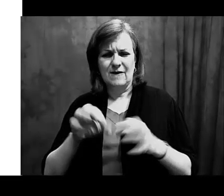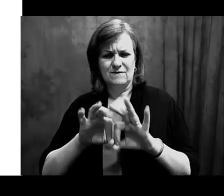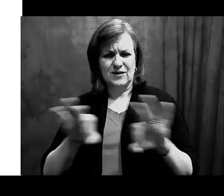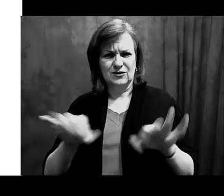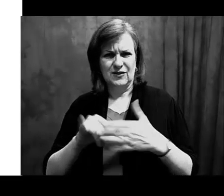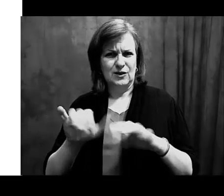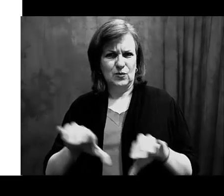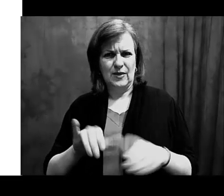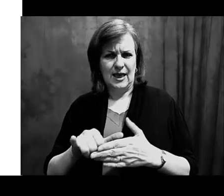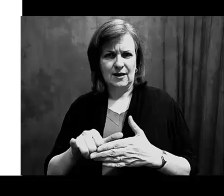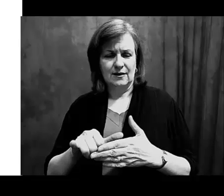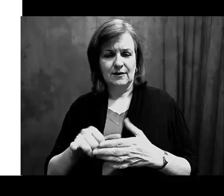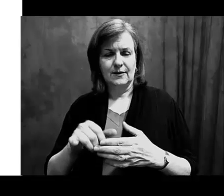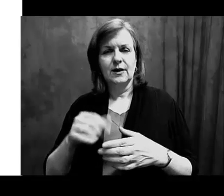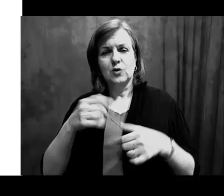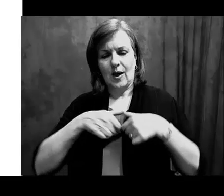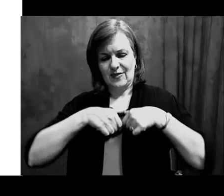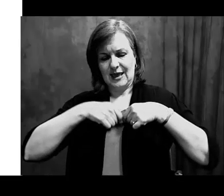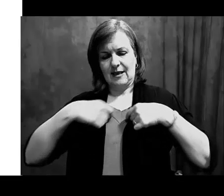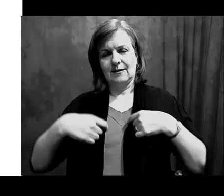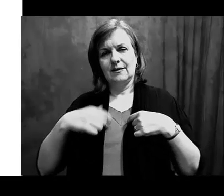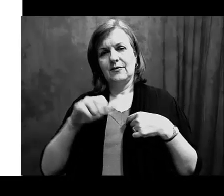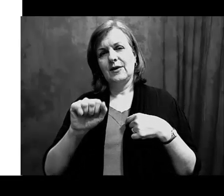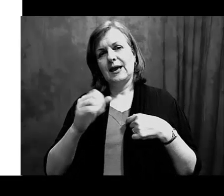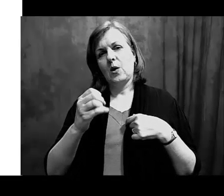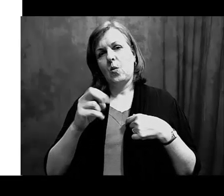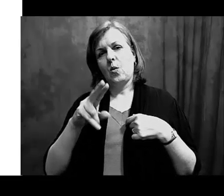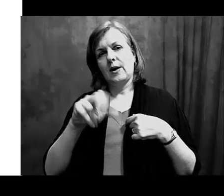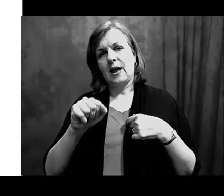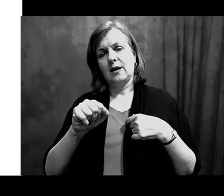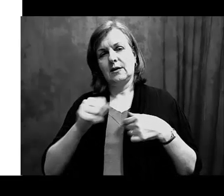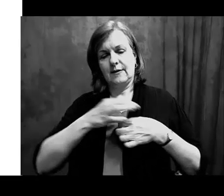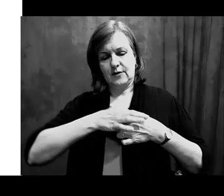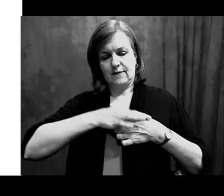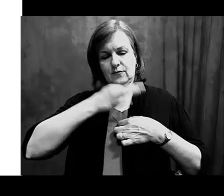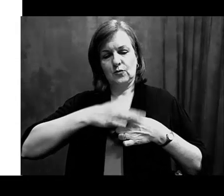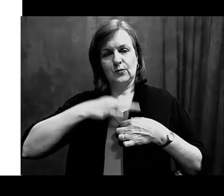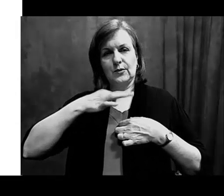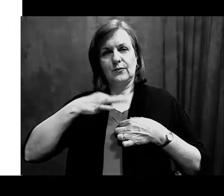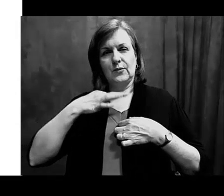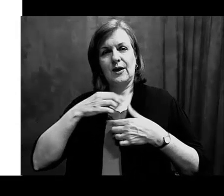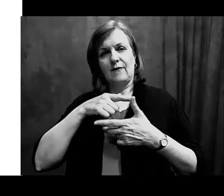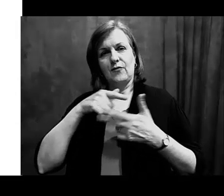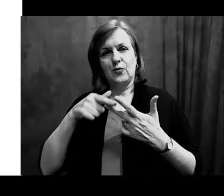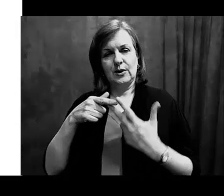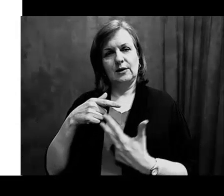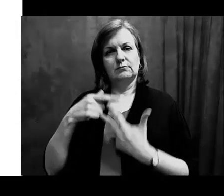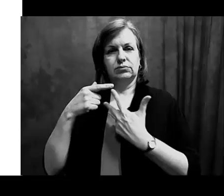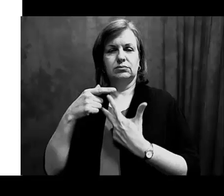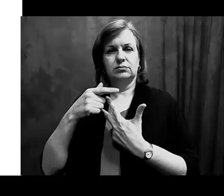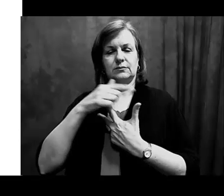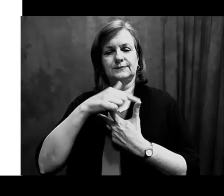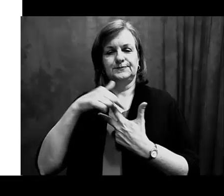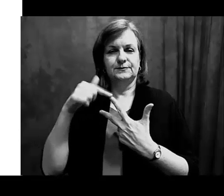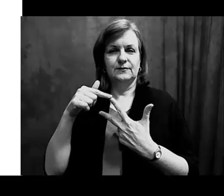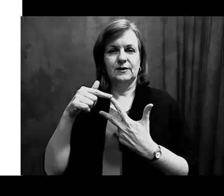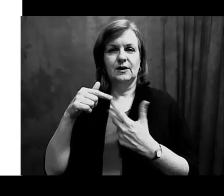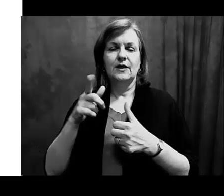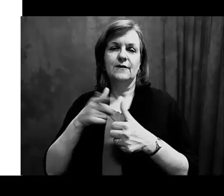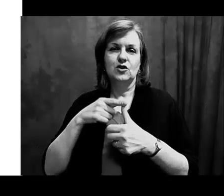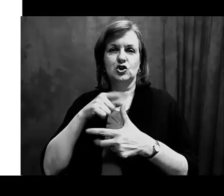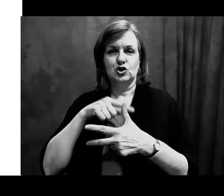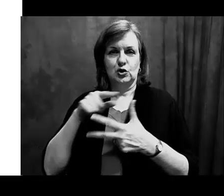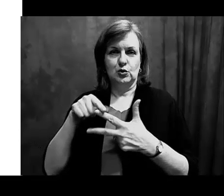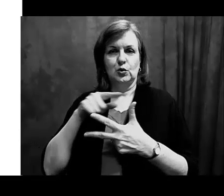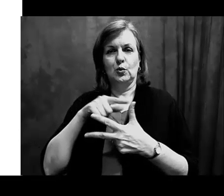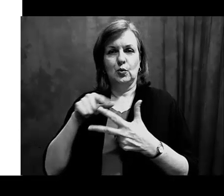are actually the first two arteries that come off of the aortic arch. So if we come up and out of our heart, up and out of